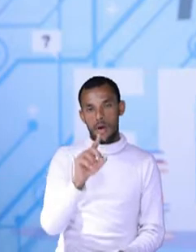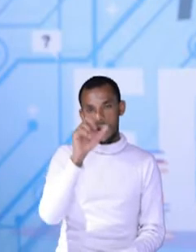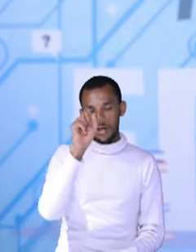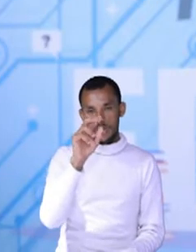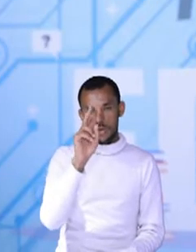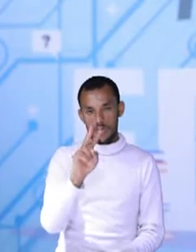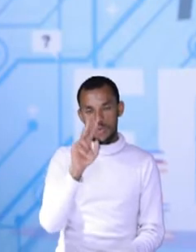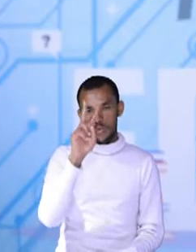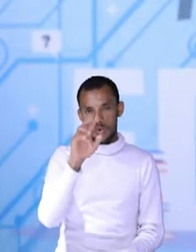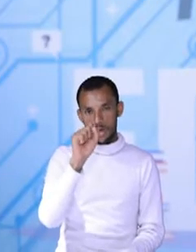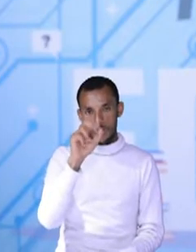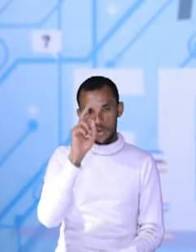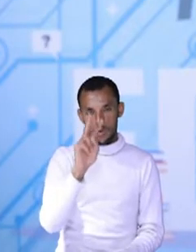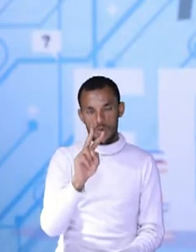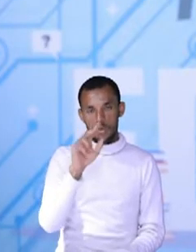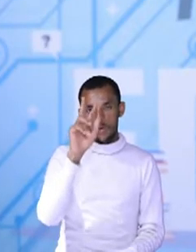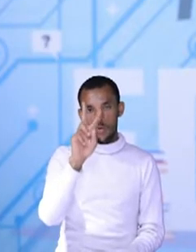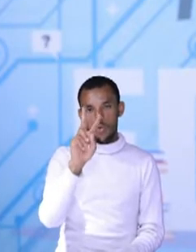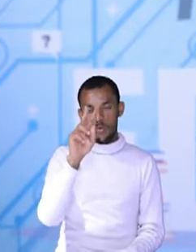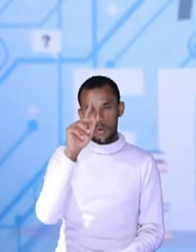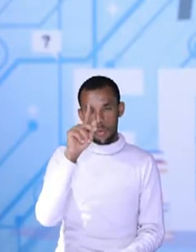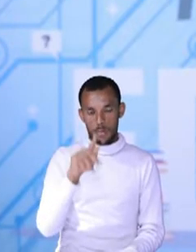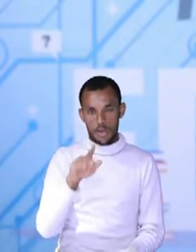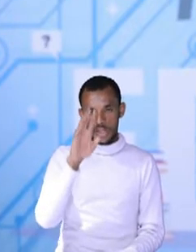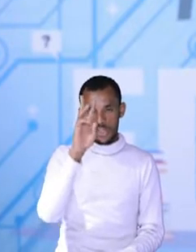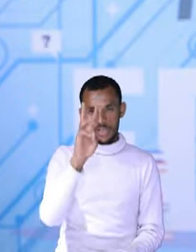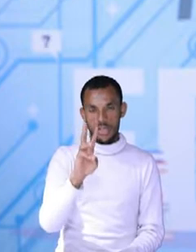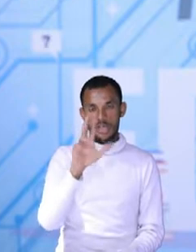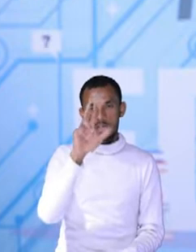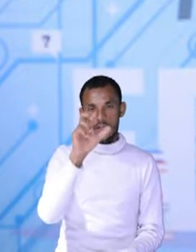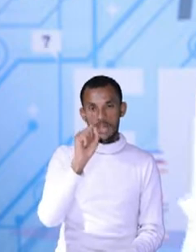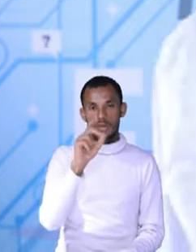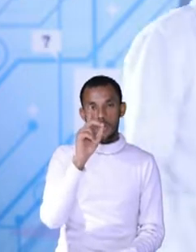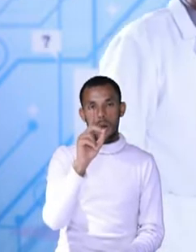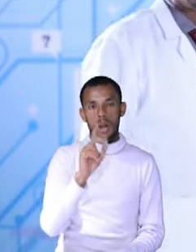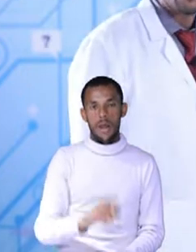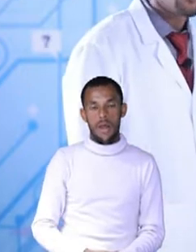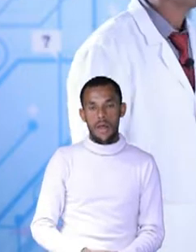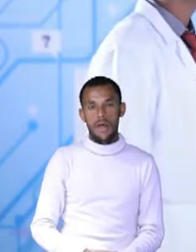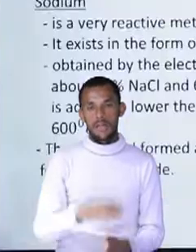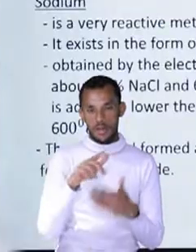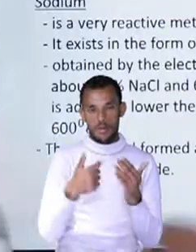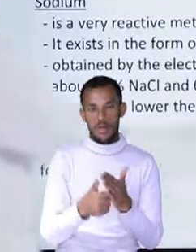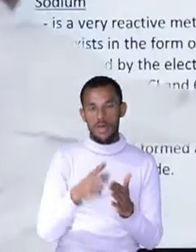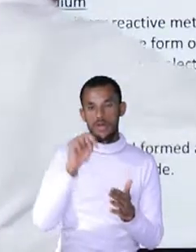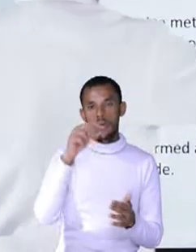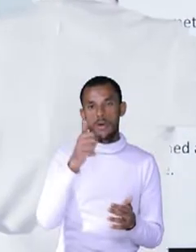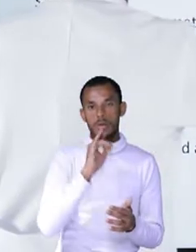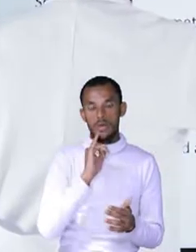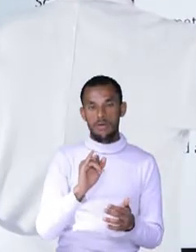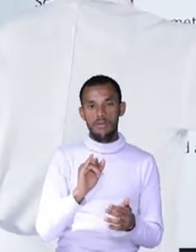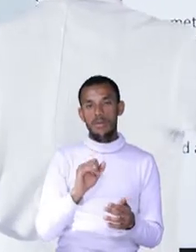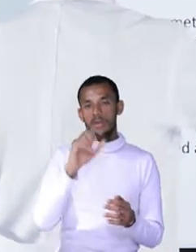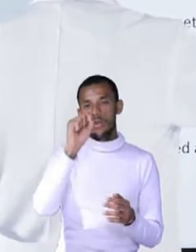1s2, 2s2, 2p, 6, 3s1. Therefore, sodium is